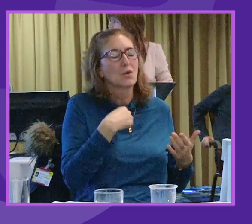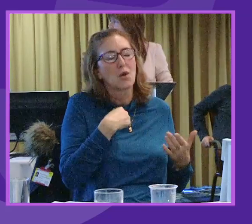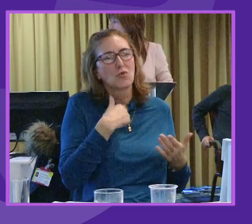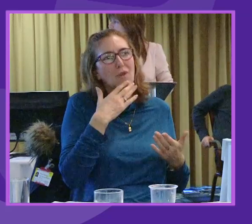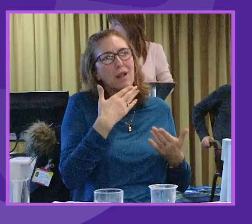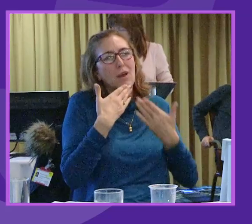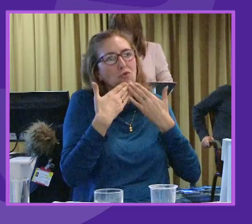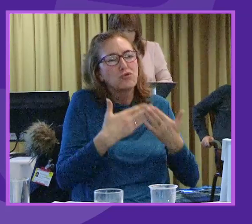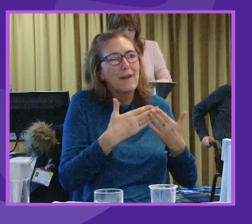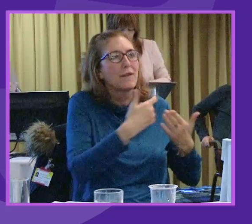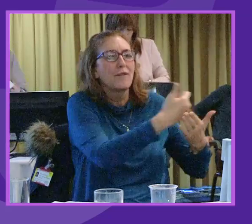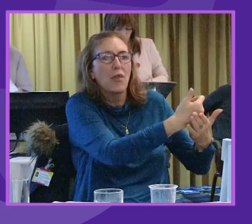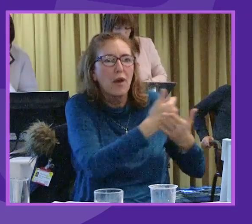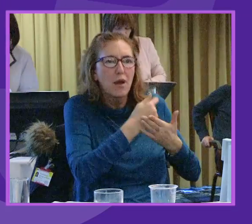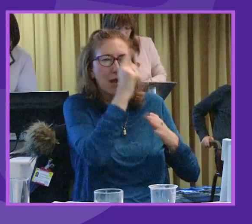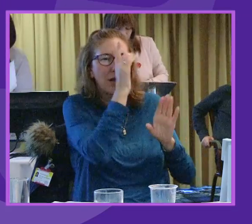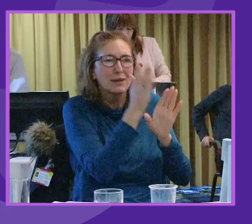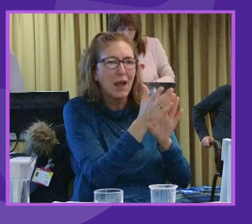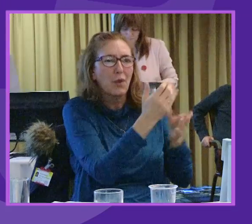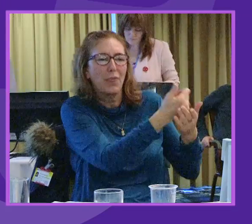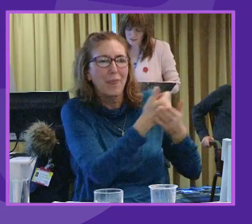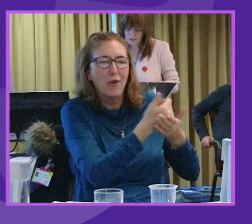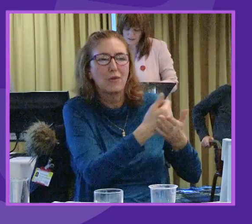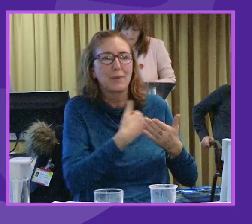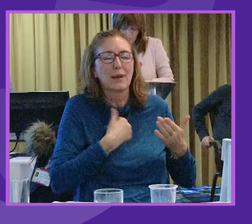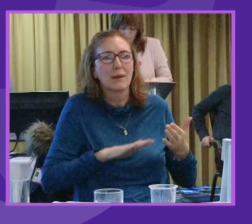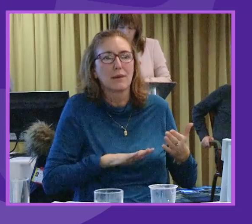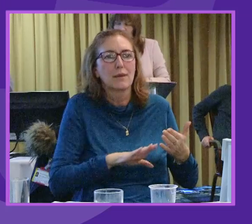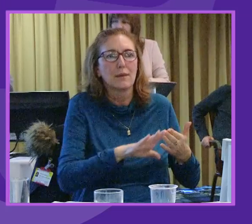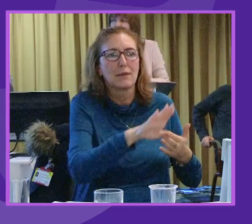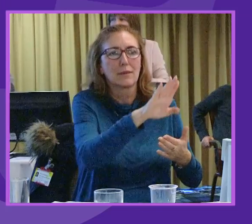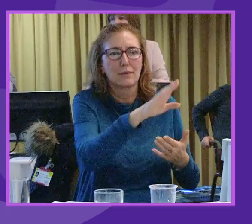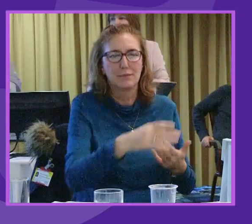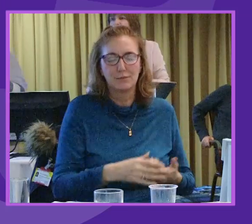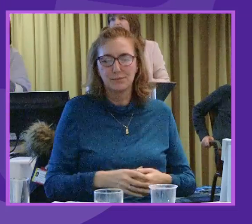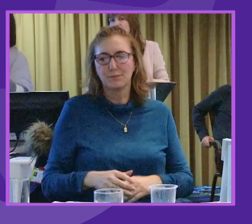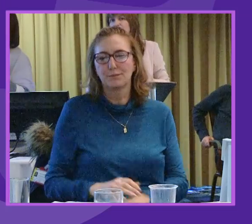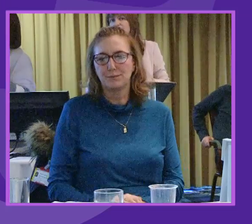in someone's journey, and I'm grateful for that. So. Cool.